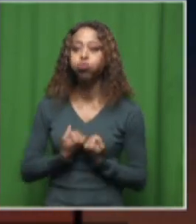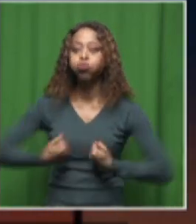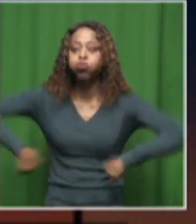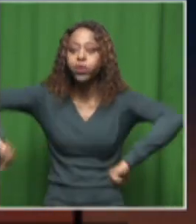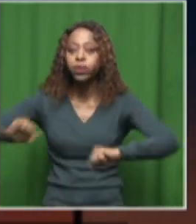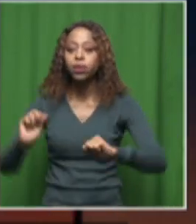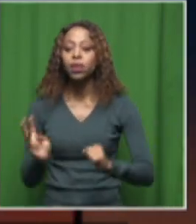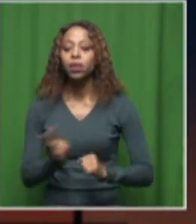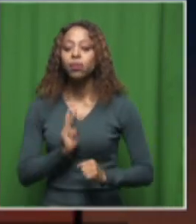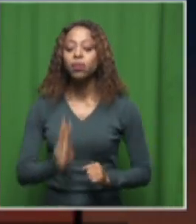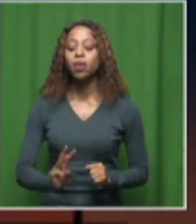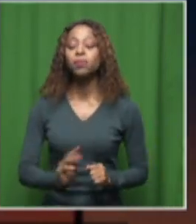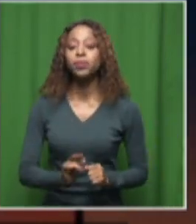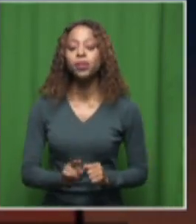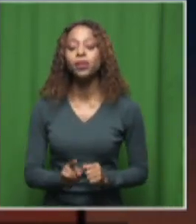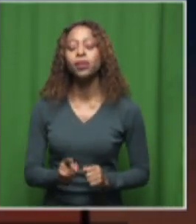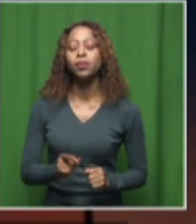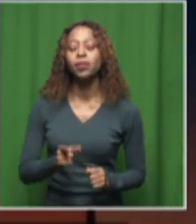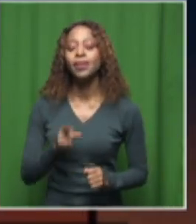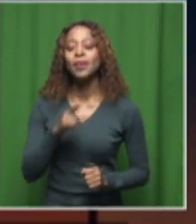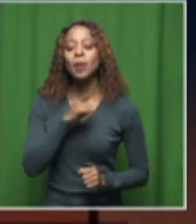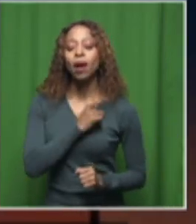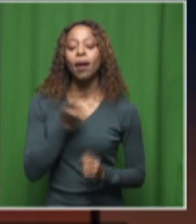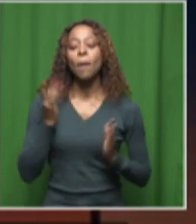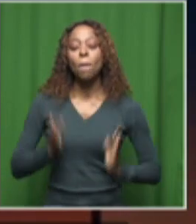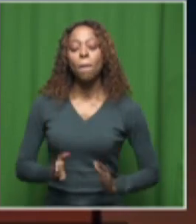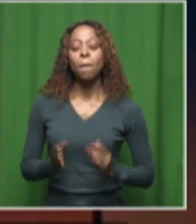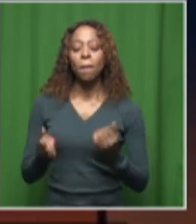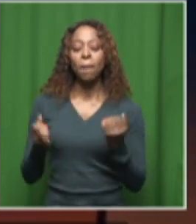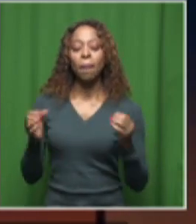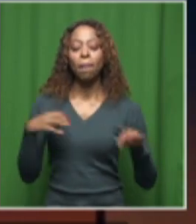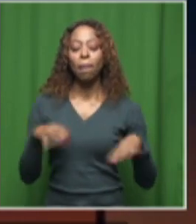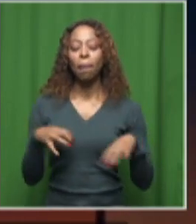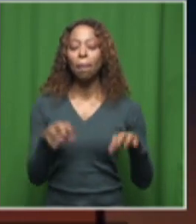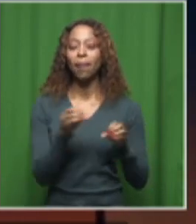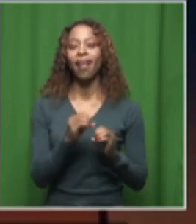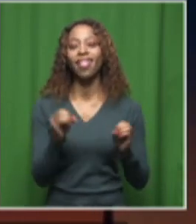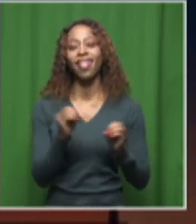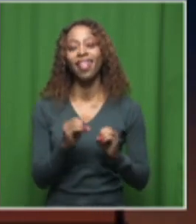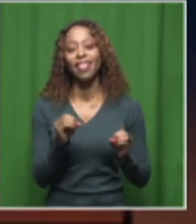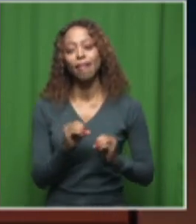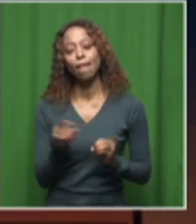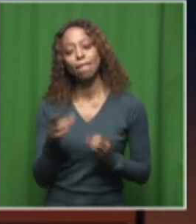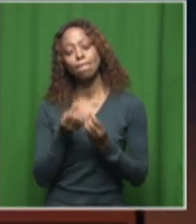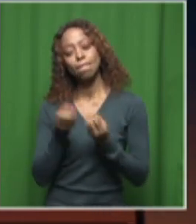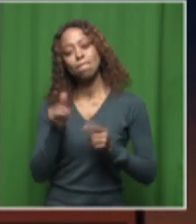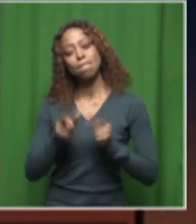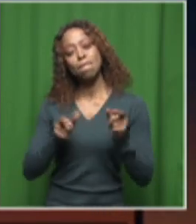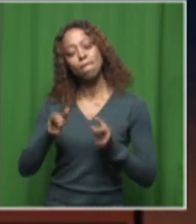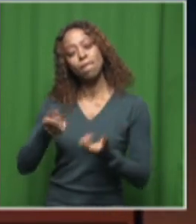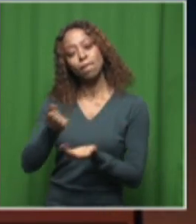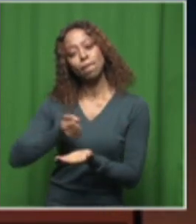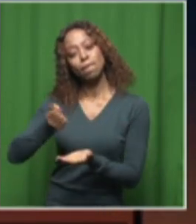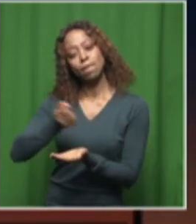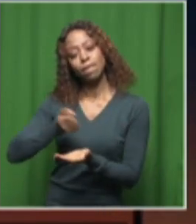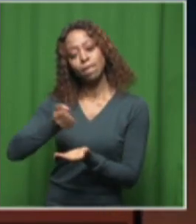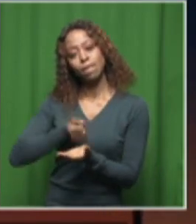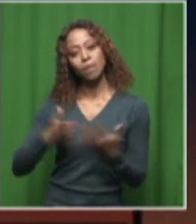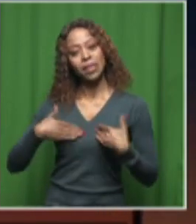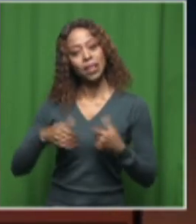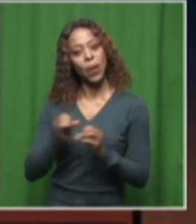up because our kids are indoors. They were not active, and it was a thing that most people were cooking. And most of the cooking was really